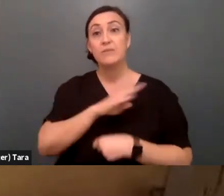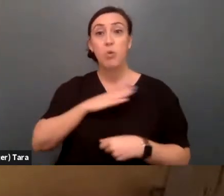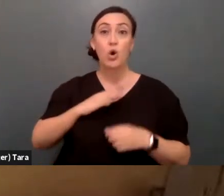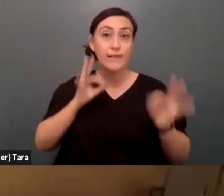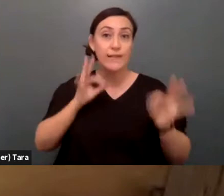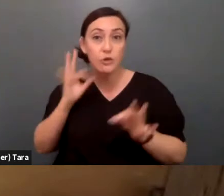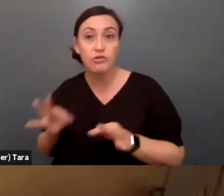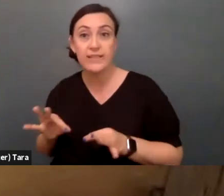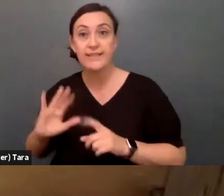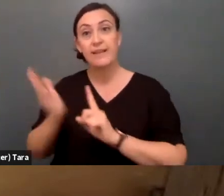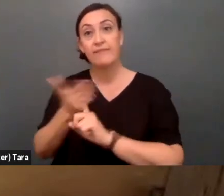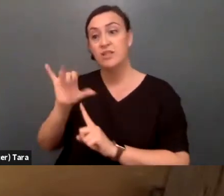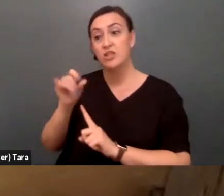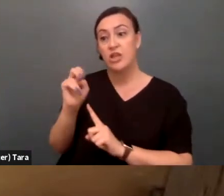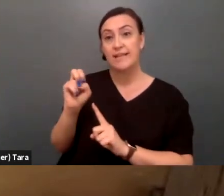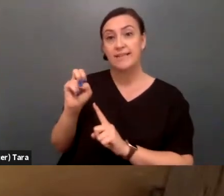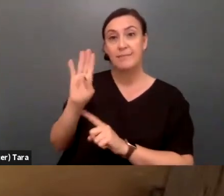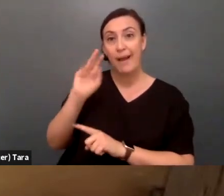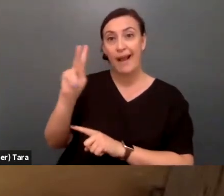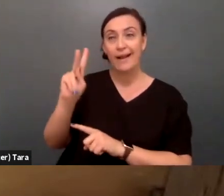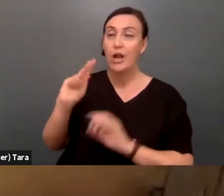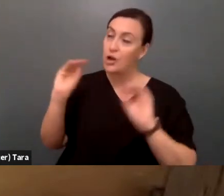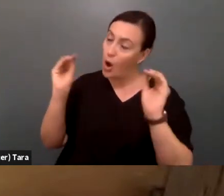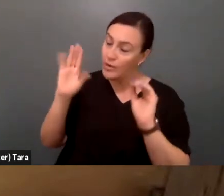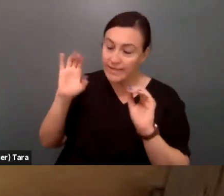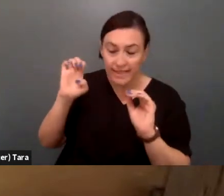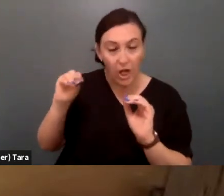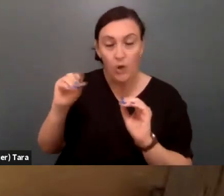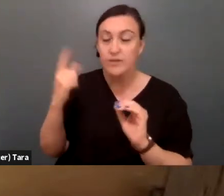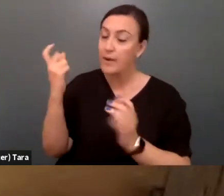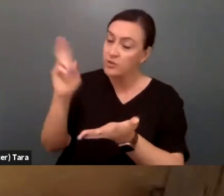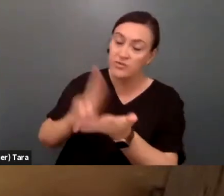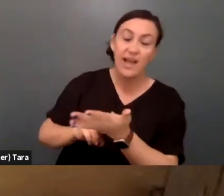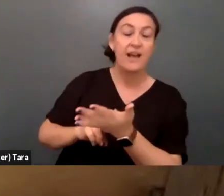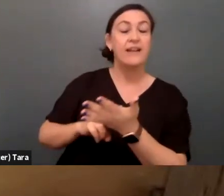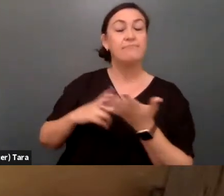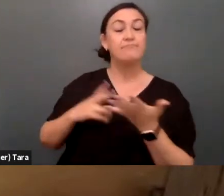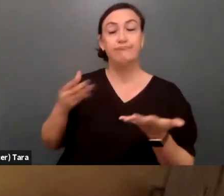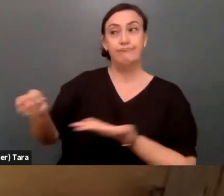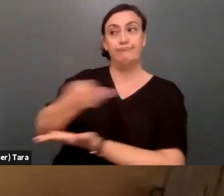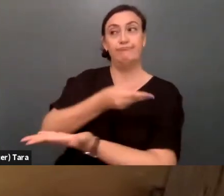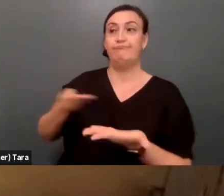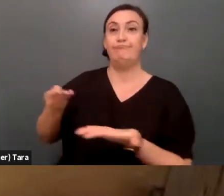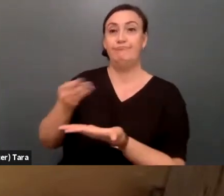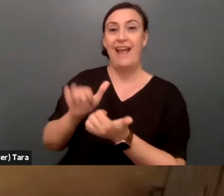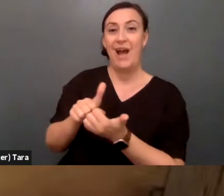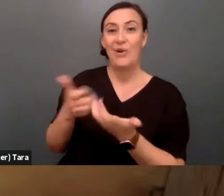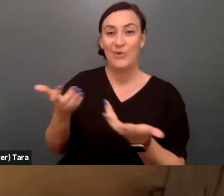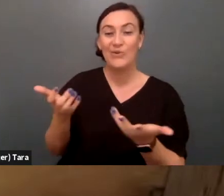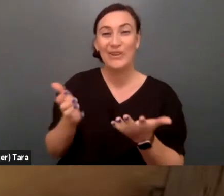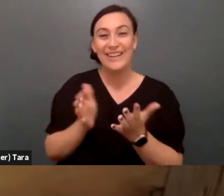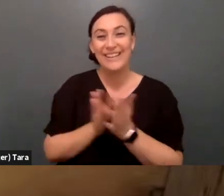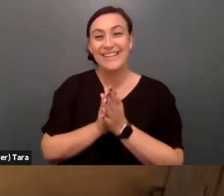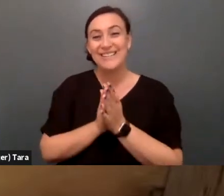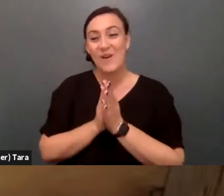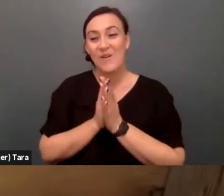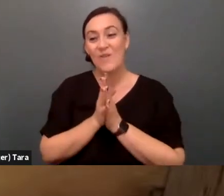convincing Chase Bank that no, you don't have a CEO, so someone's got to sign this piece of paper. And